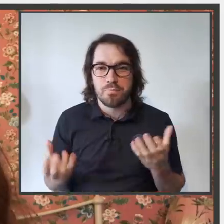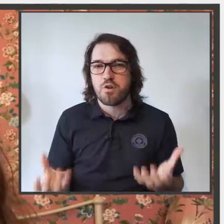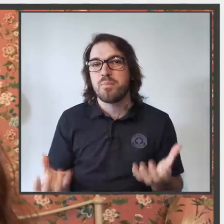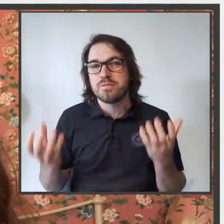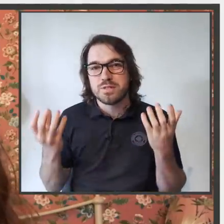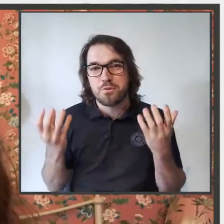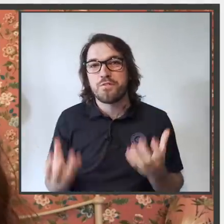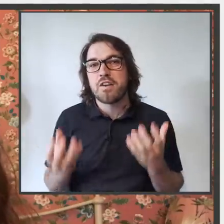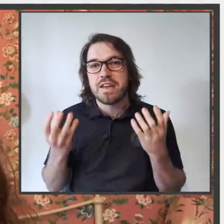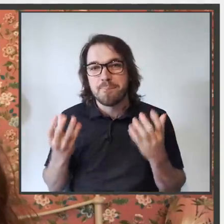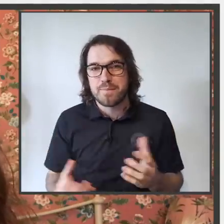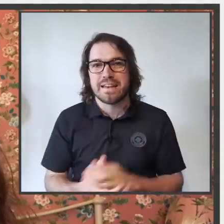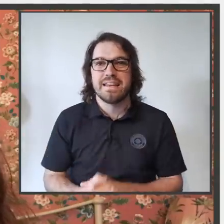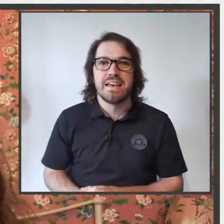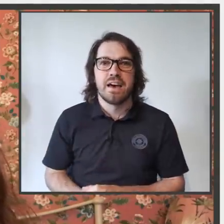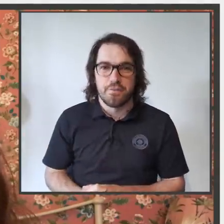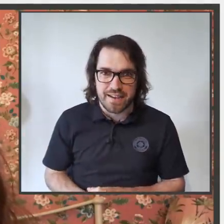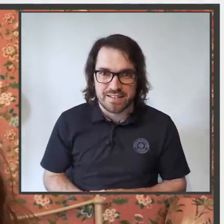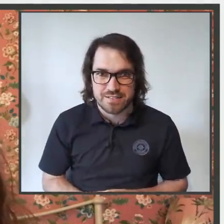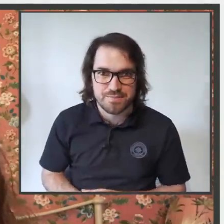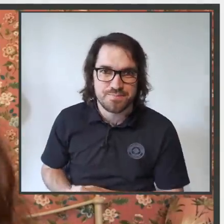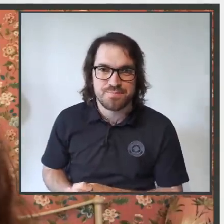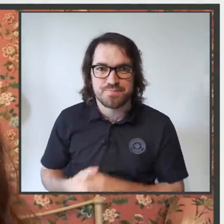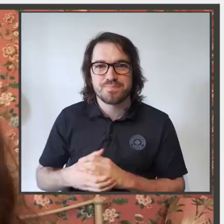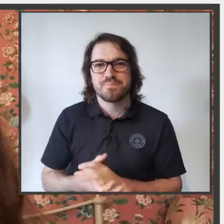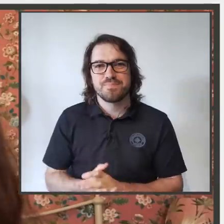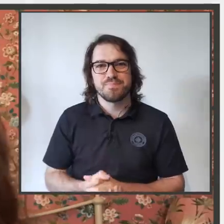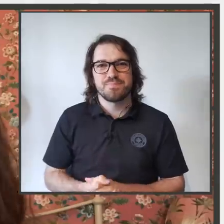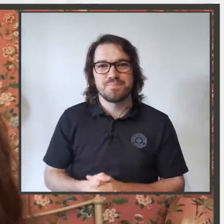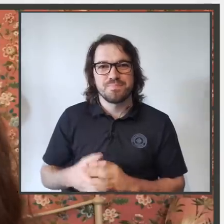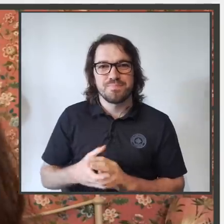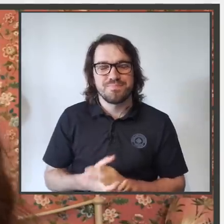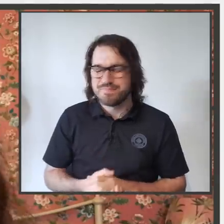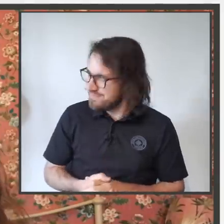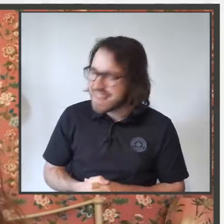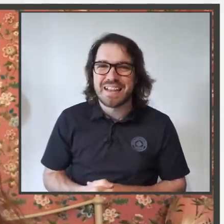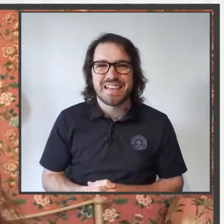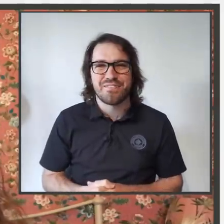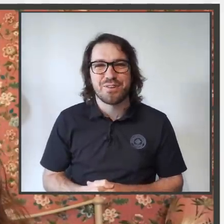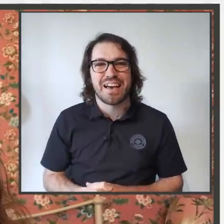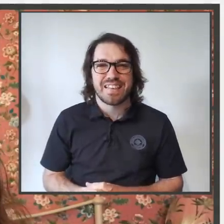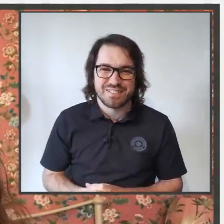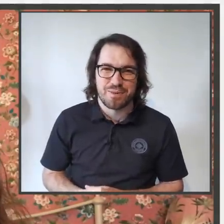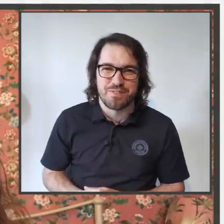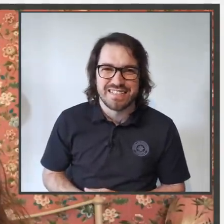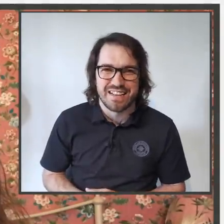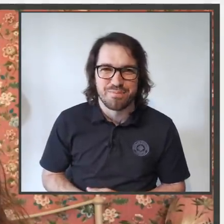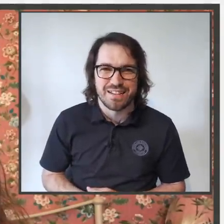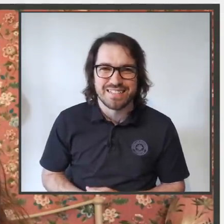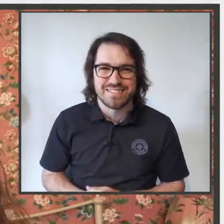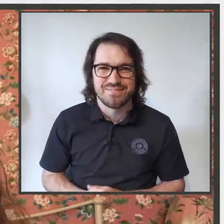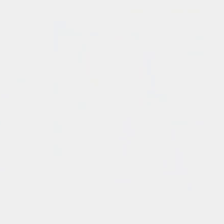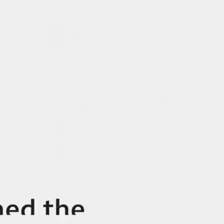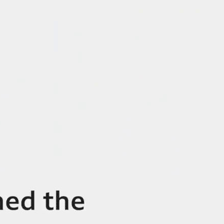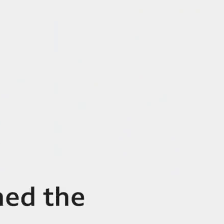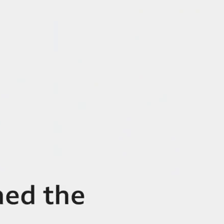Right? Or problems which will very badly affect us. Yes, it's not good to be stricken. Let's have a look at that summary slide,